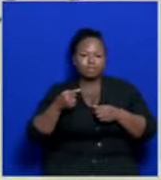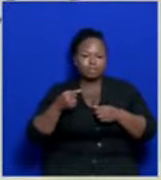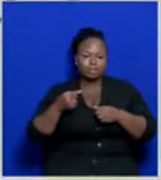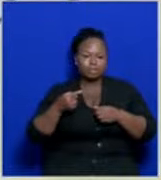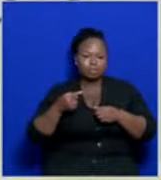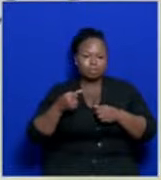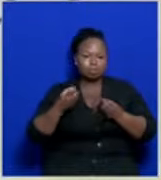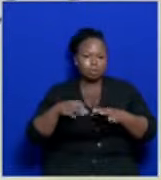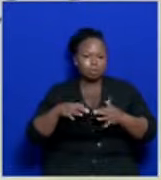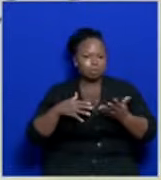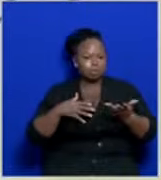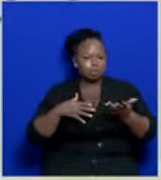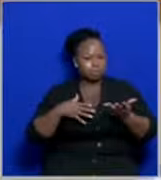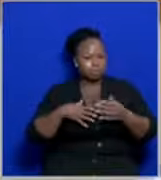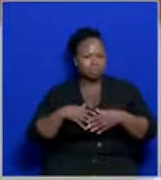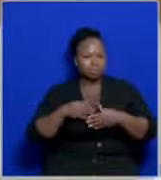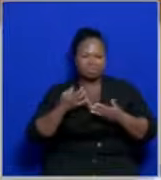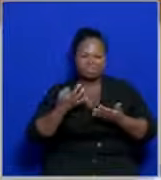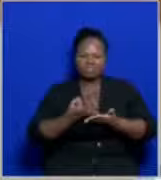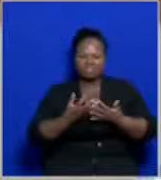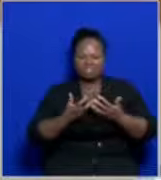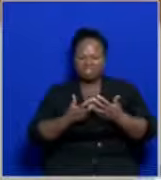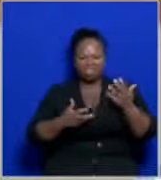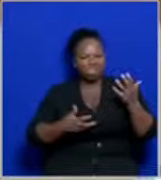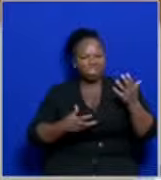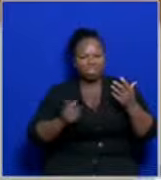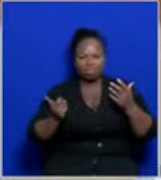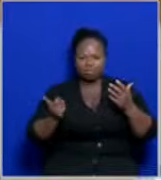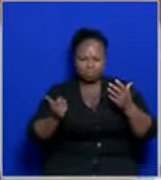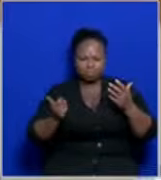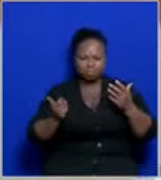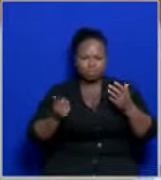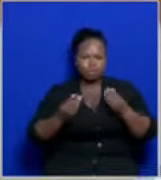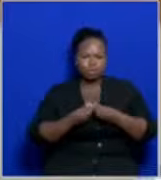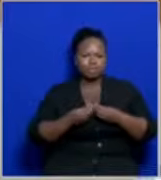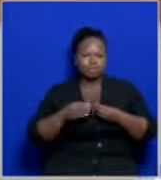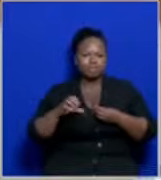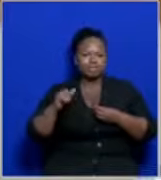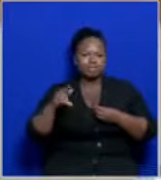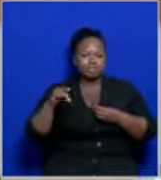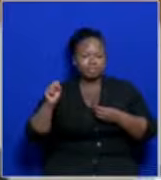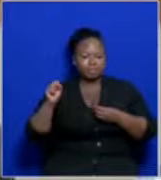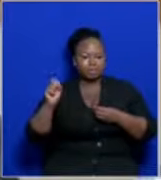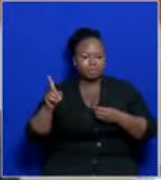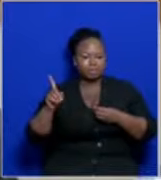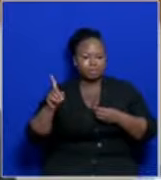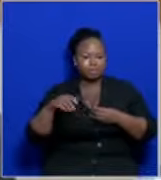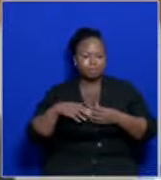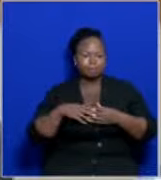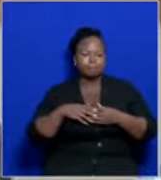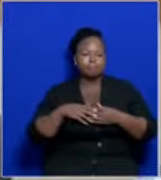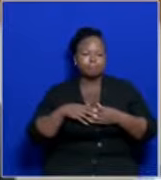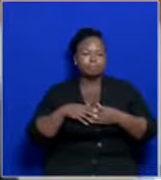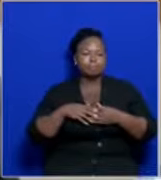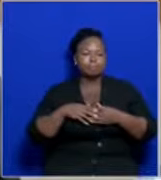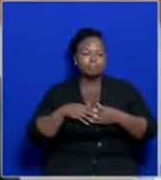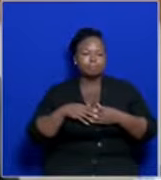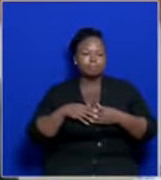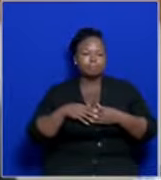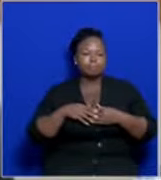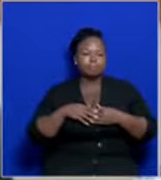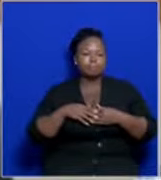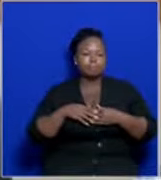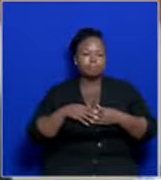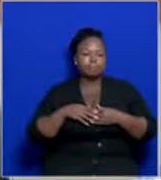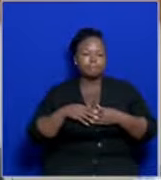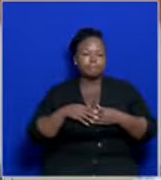facts don't correspond with what Commissioner Spies understood the Meyerton case